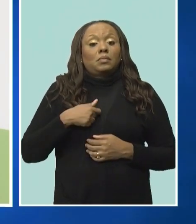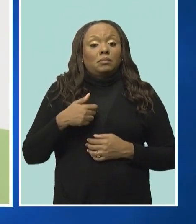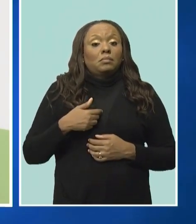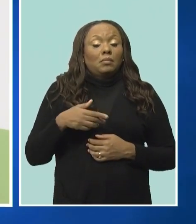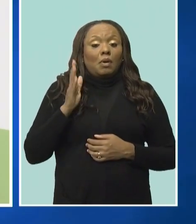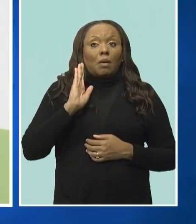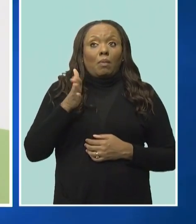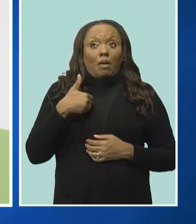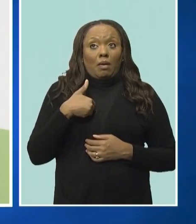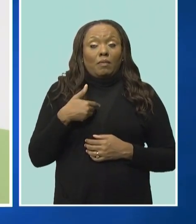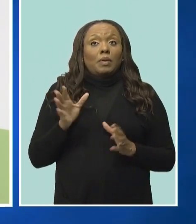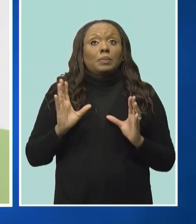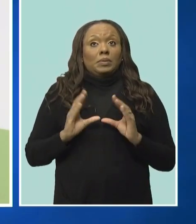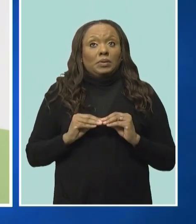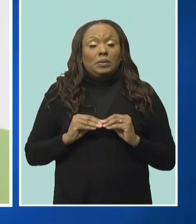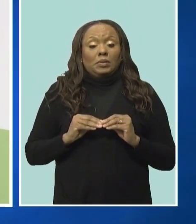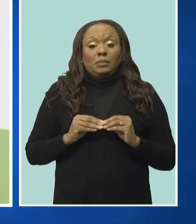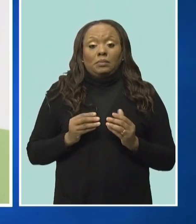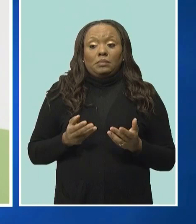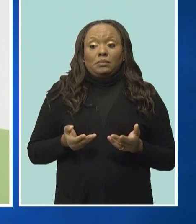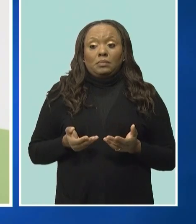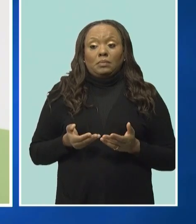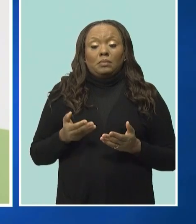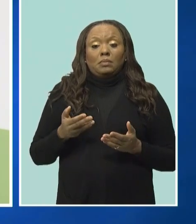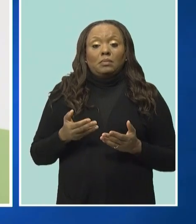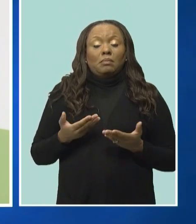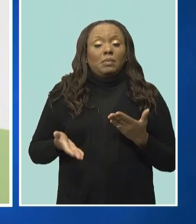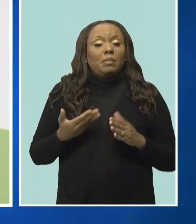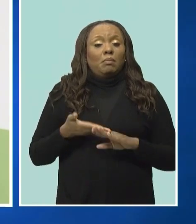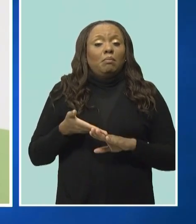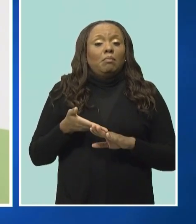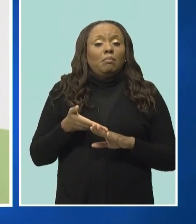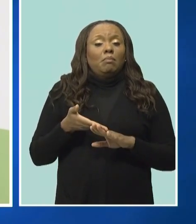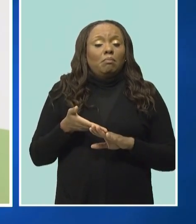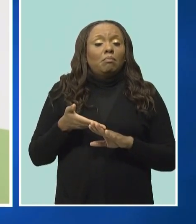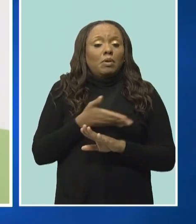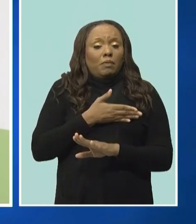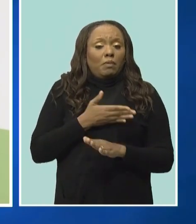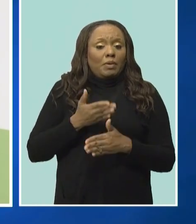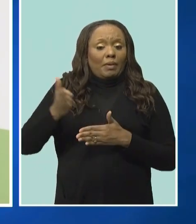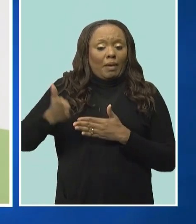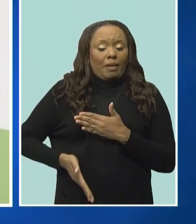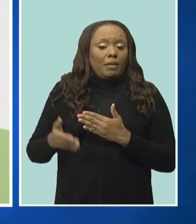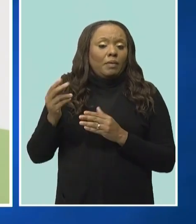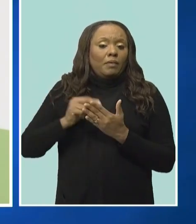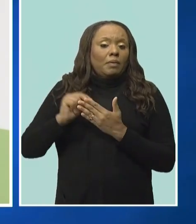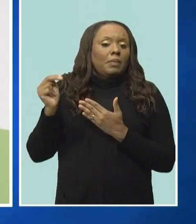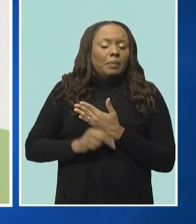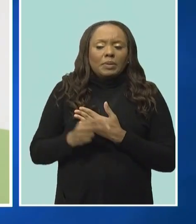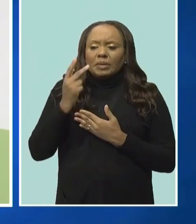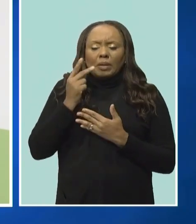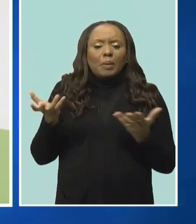with them probably before the end of this month to get an idea of their issues.